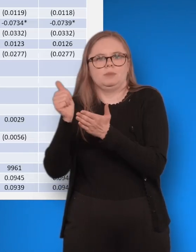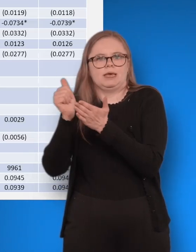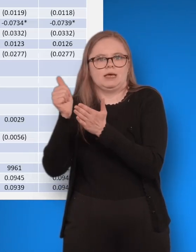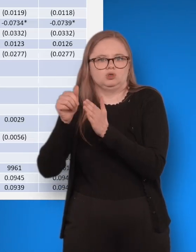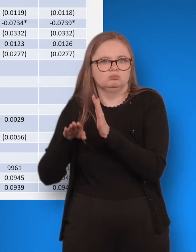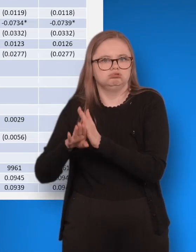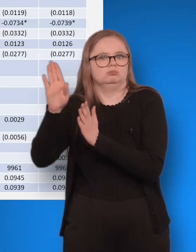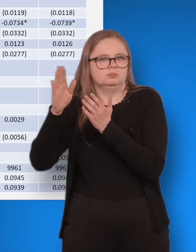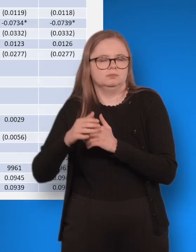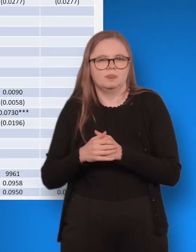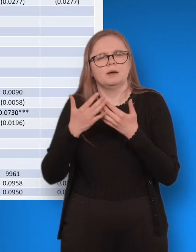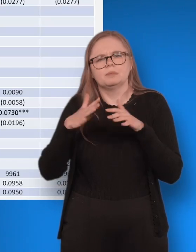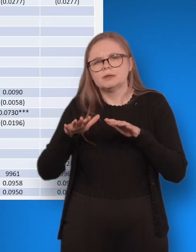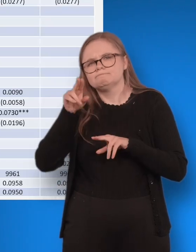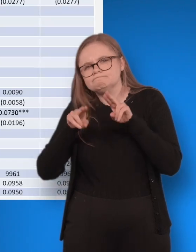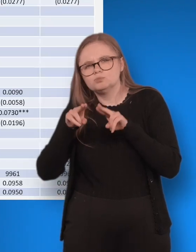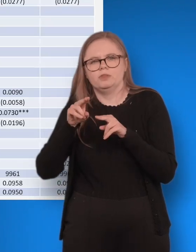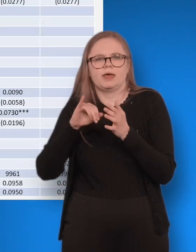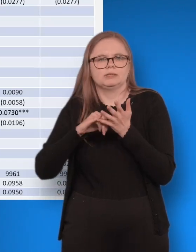the SJR matrix.